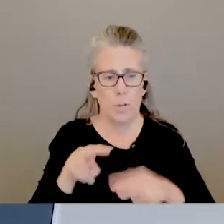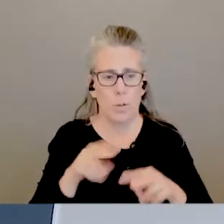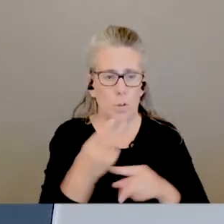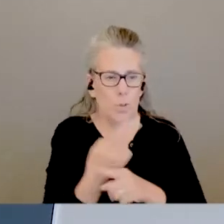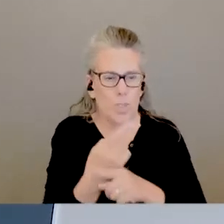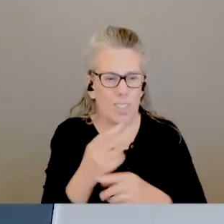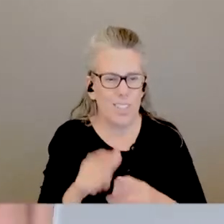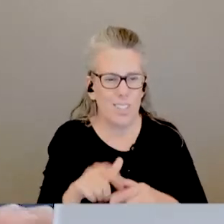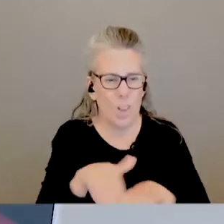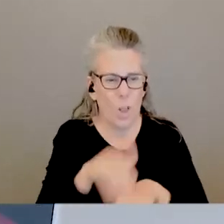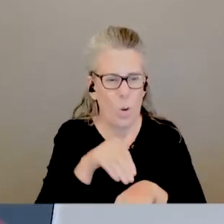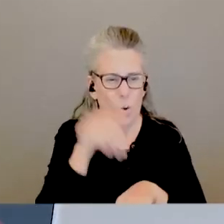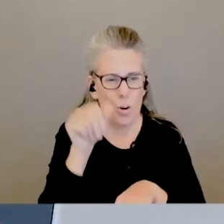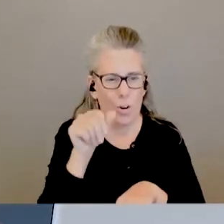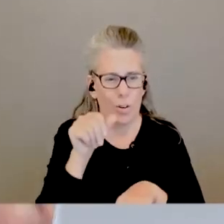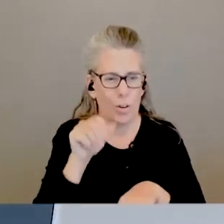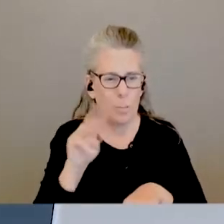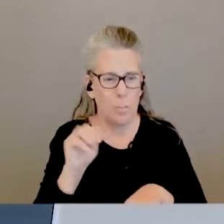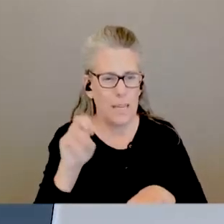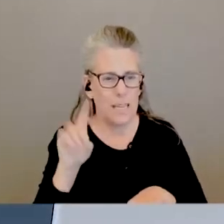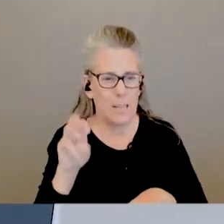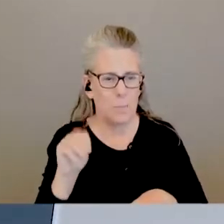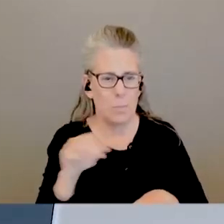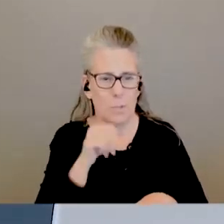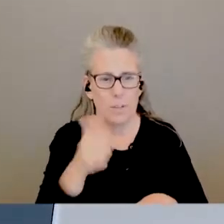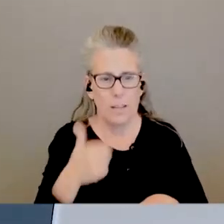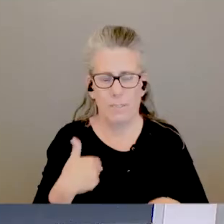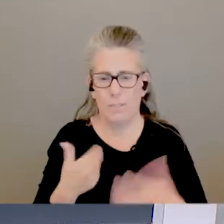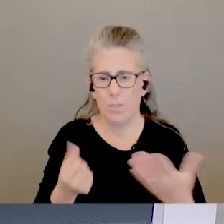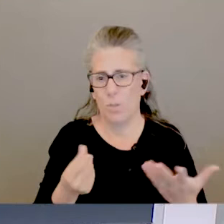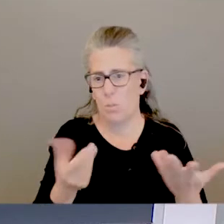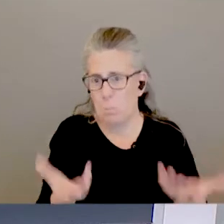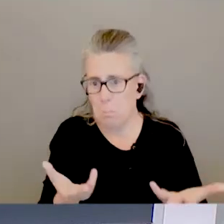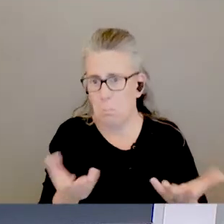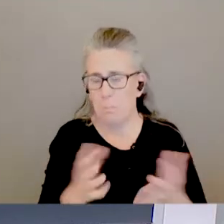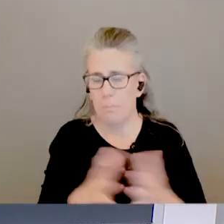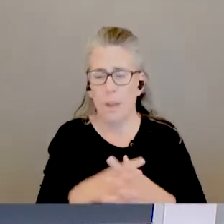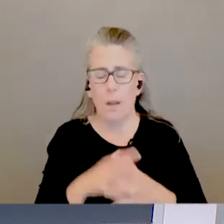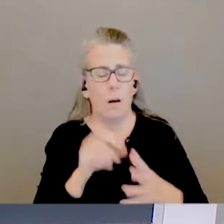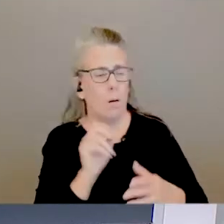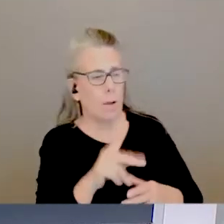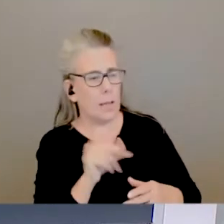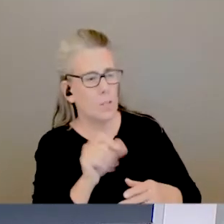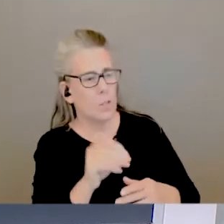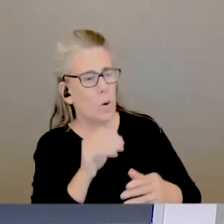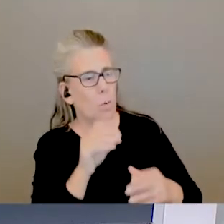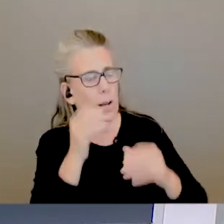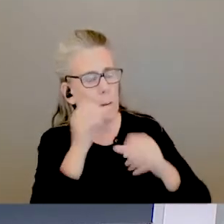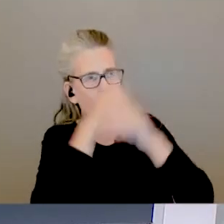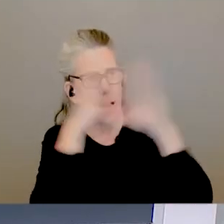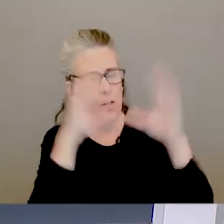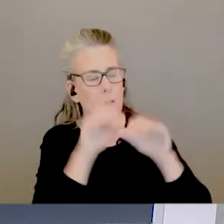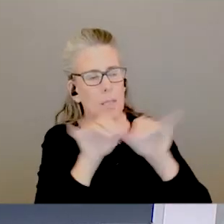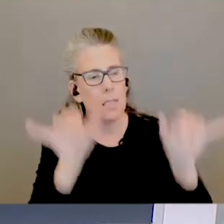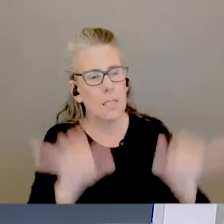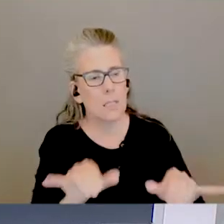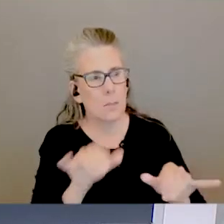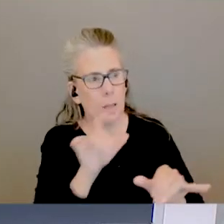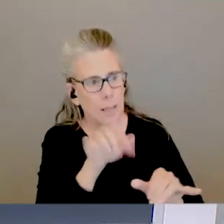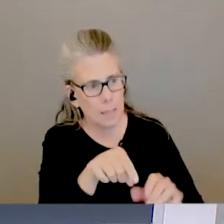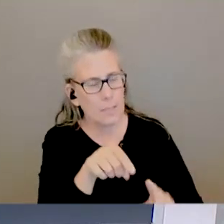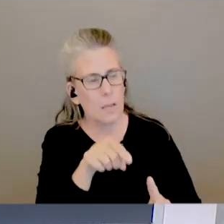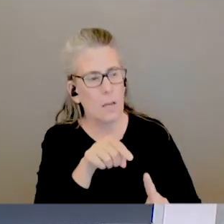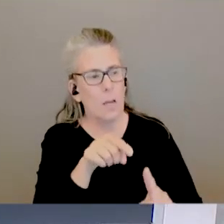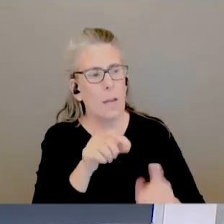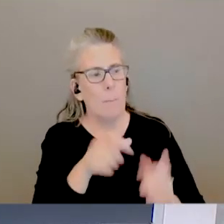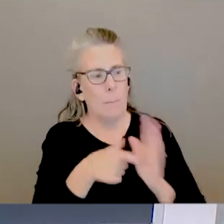latency budget. Yeah, yeah, I can imagine. Now, I mean, I imagine this a system like this has to be able to evolve with the growing